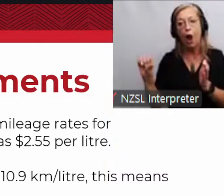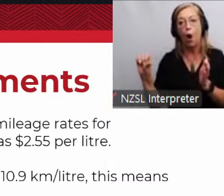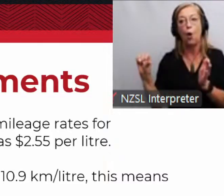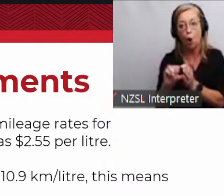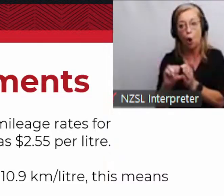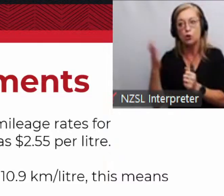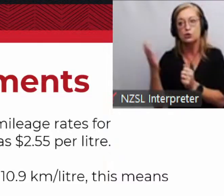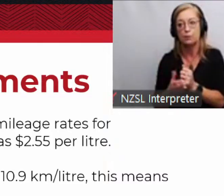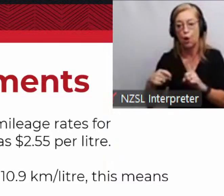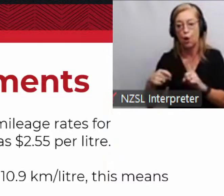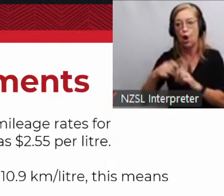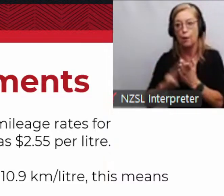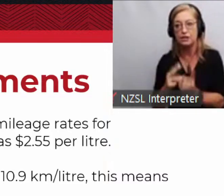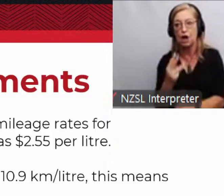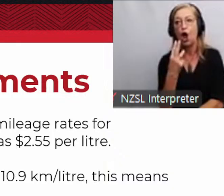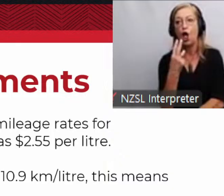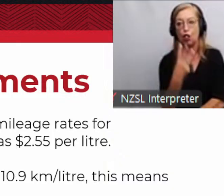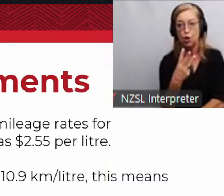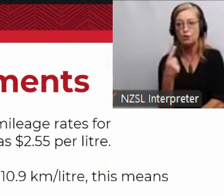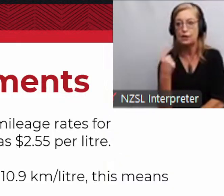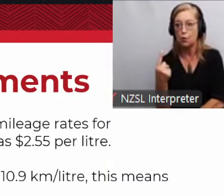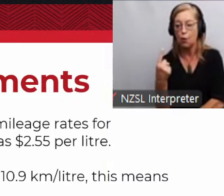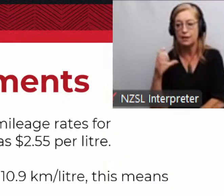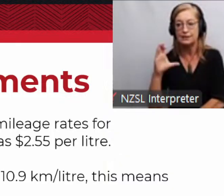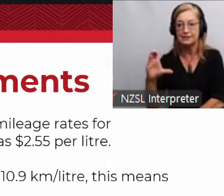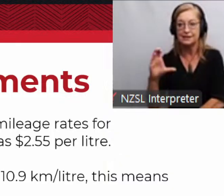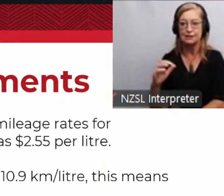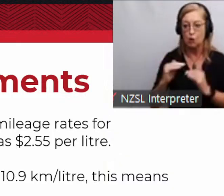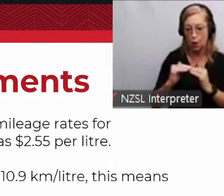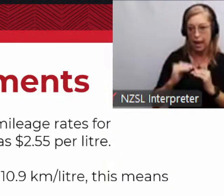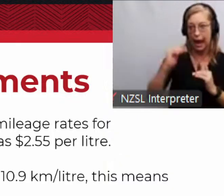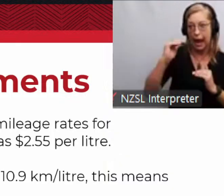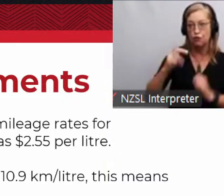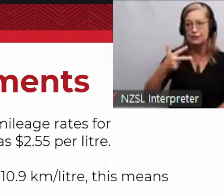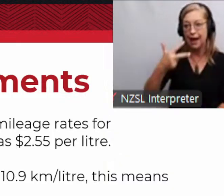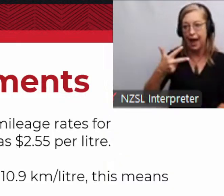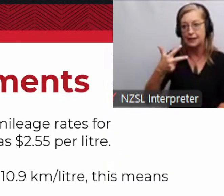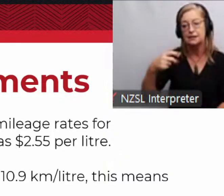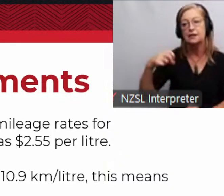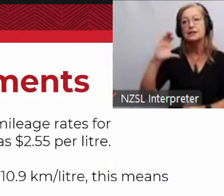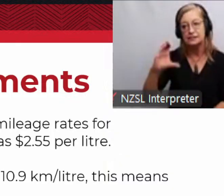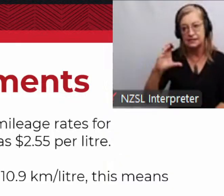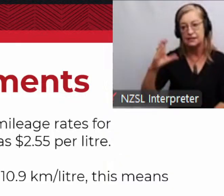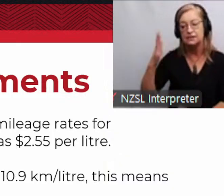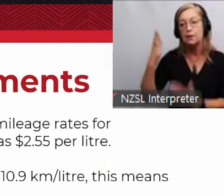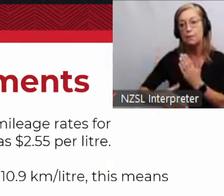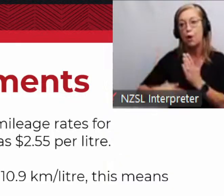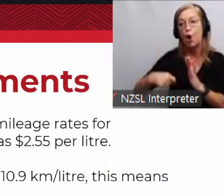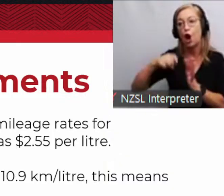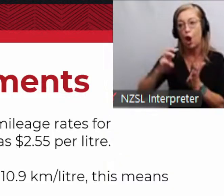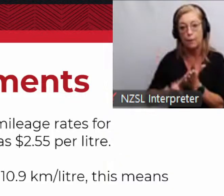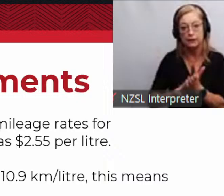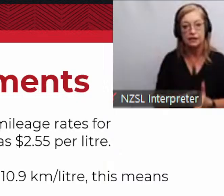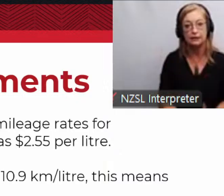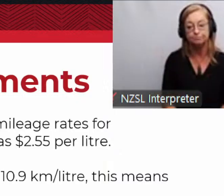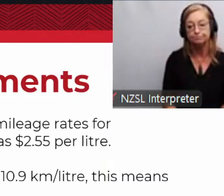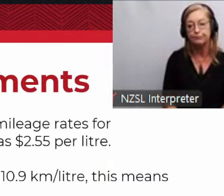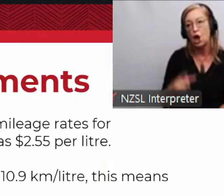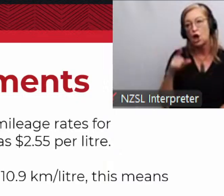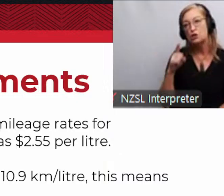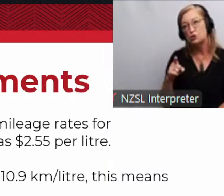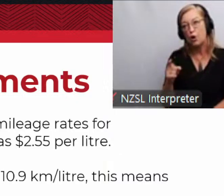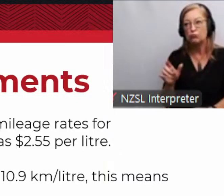cents. So the increase is 8 cents per kilometre. So that is, broadly